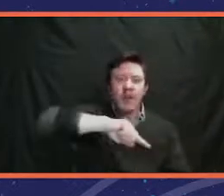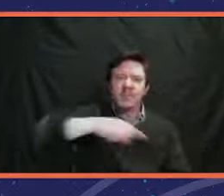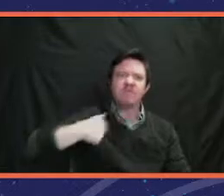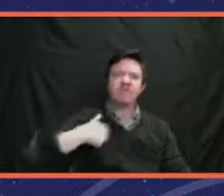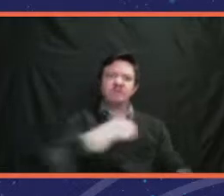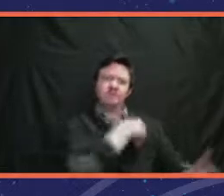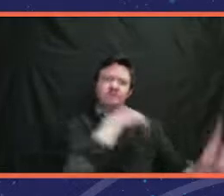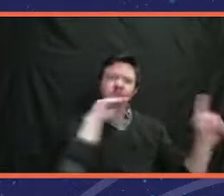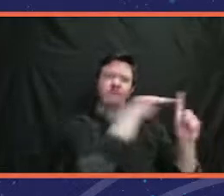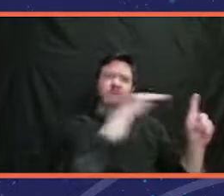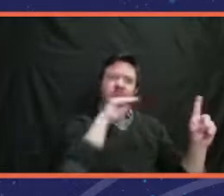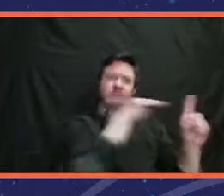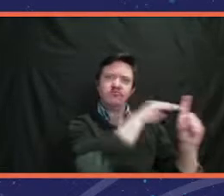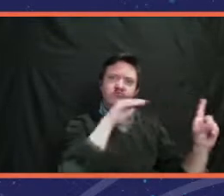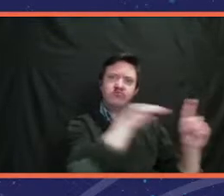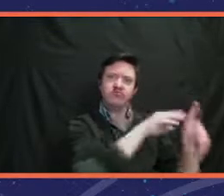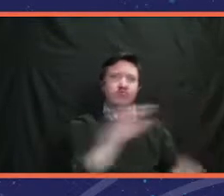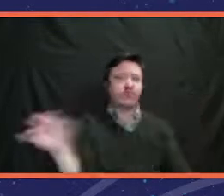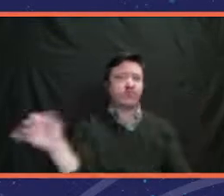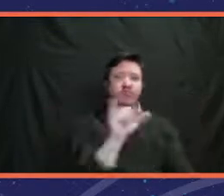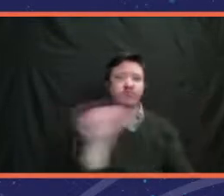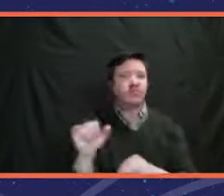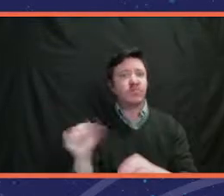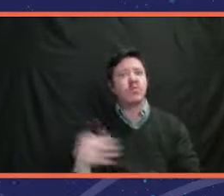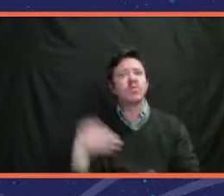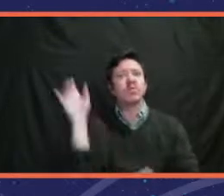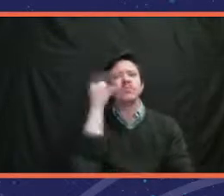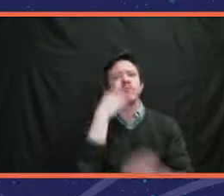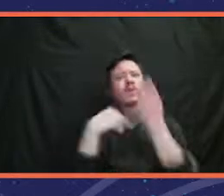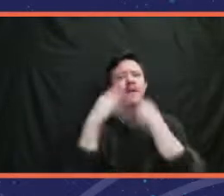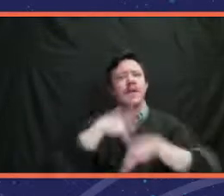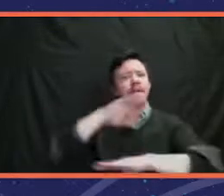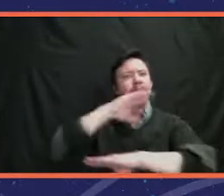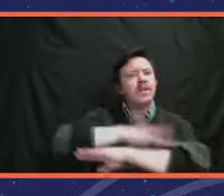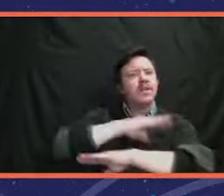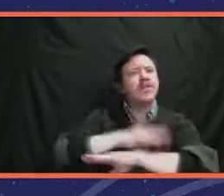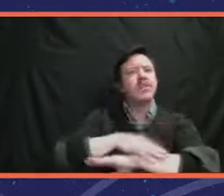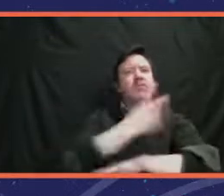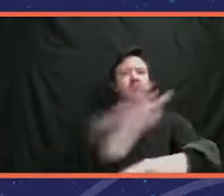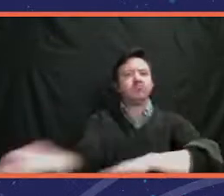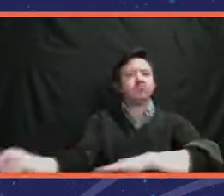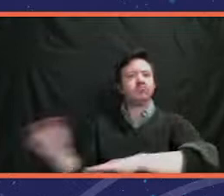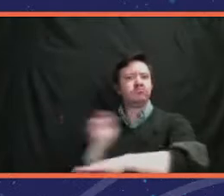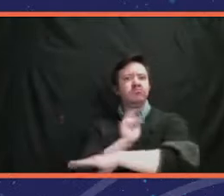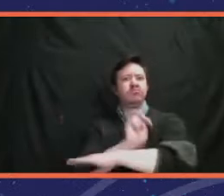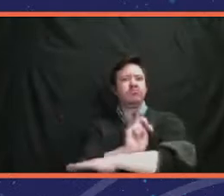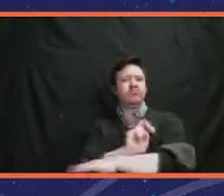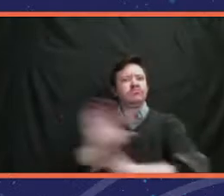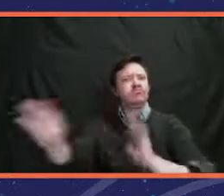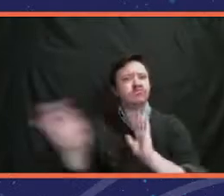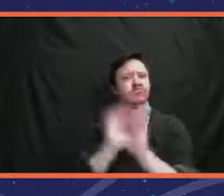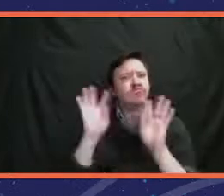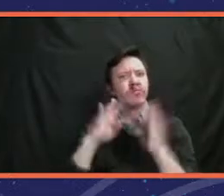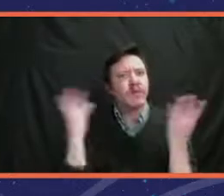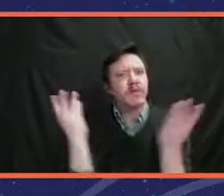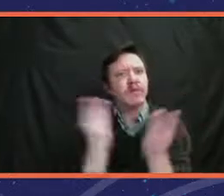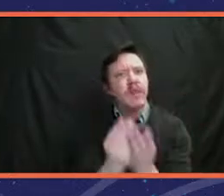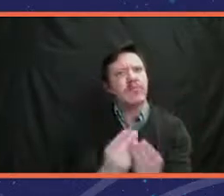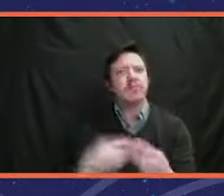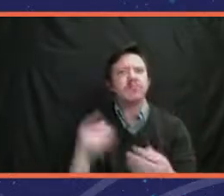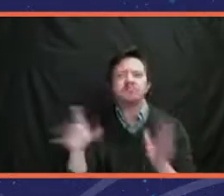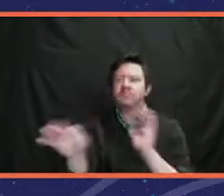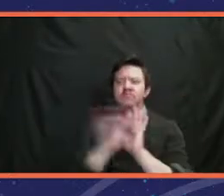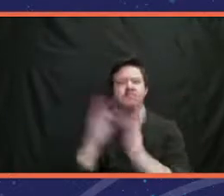that they were never invited to, choose freedom over famine for the generations depending on you to build the new, knowing